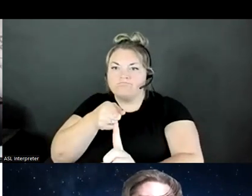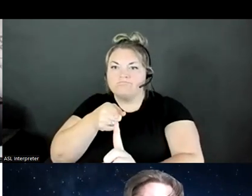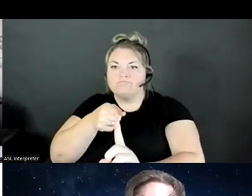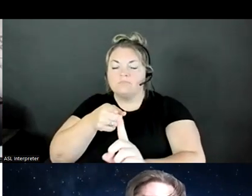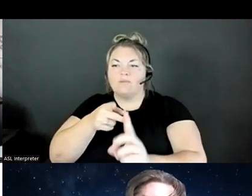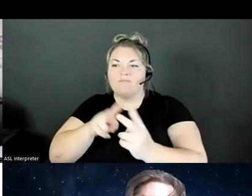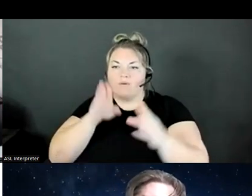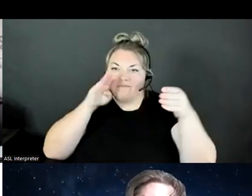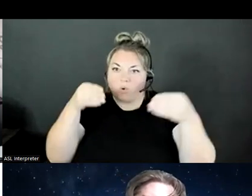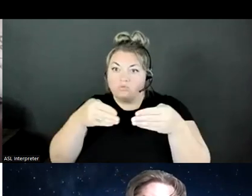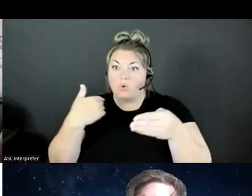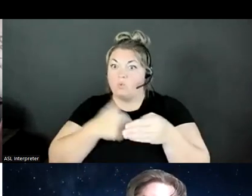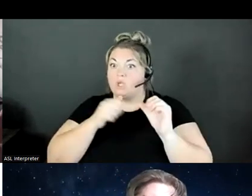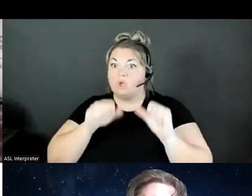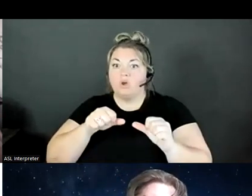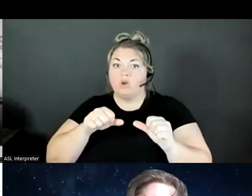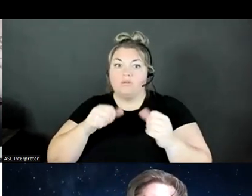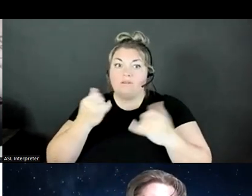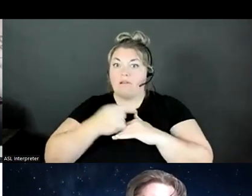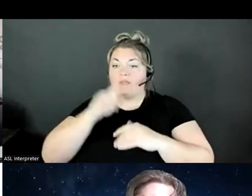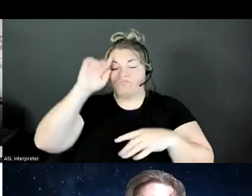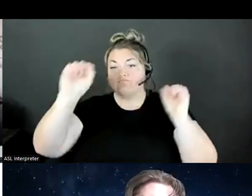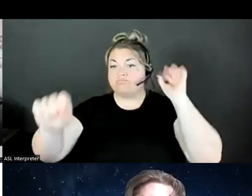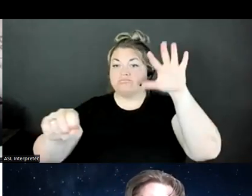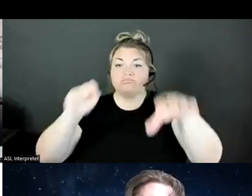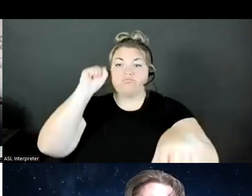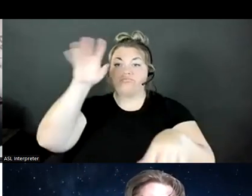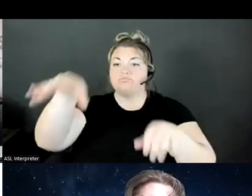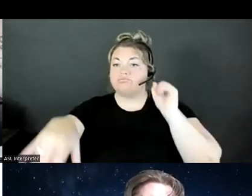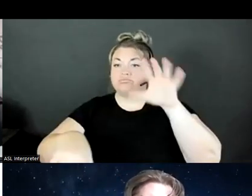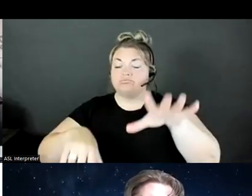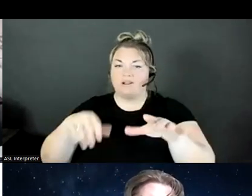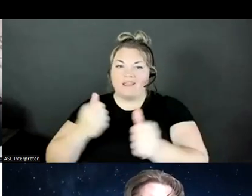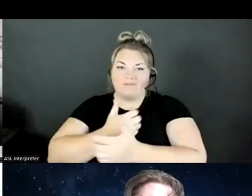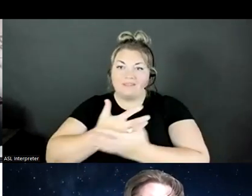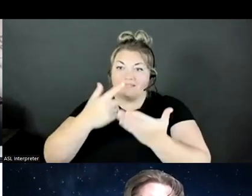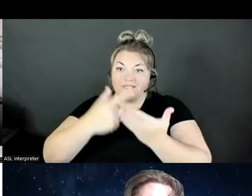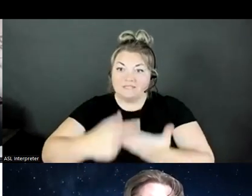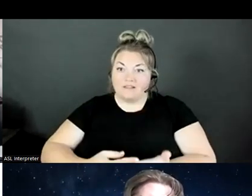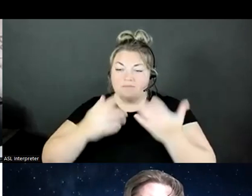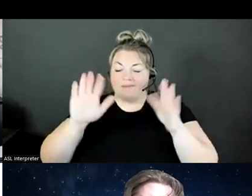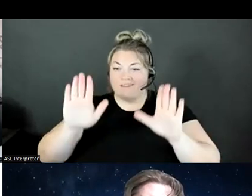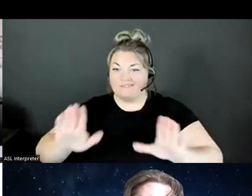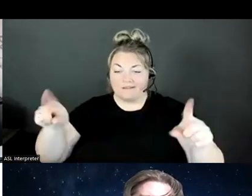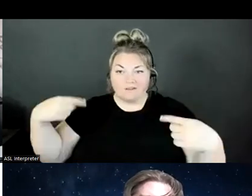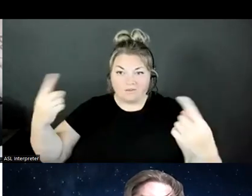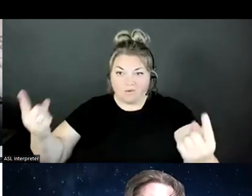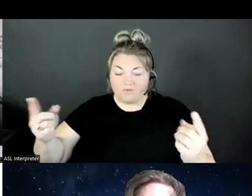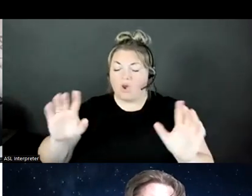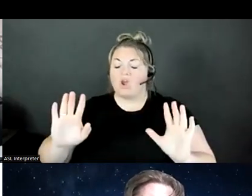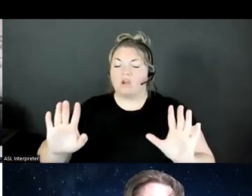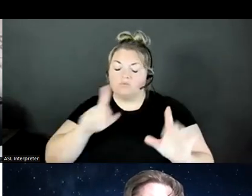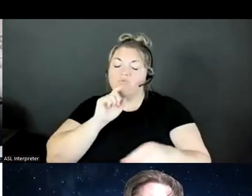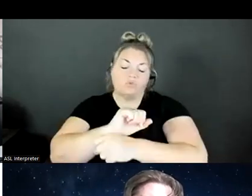and really focused. We could throw a million things at you today, and everything that's been discussed has been fantastic and